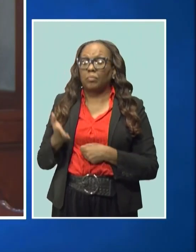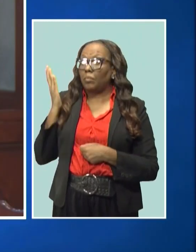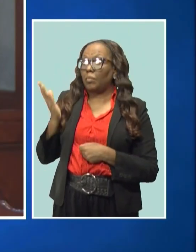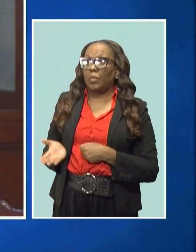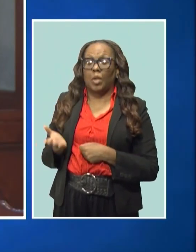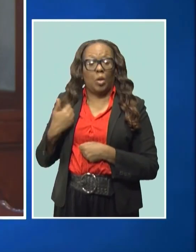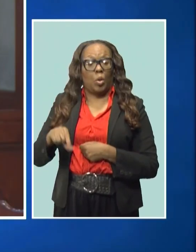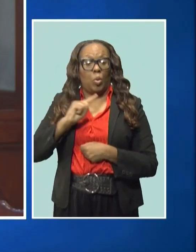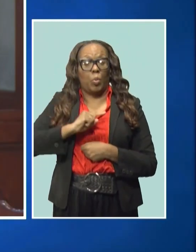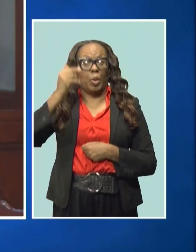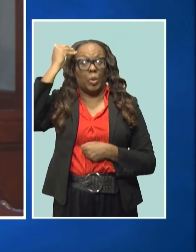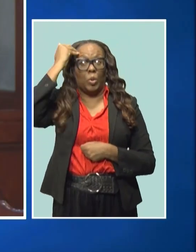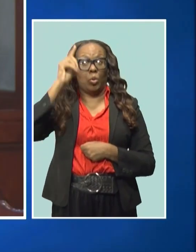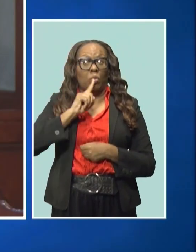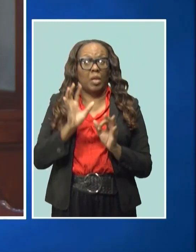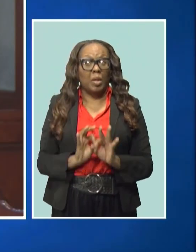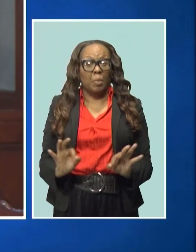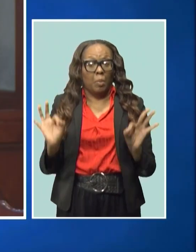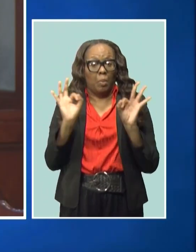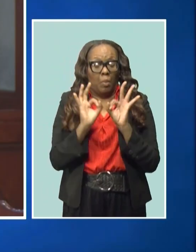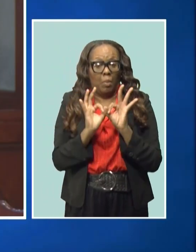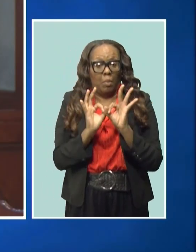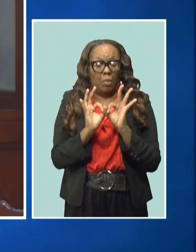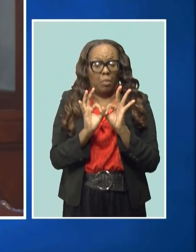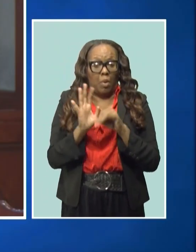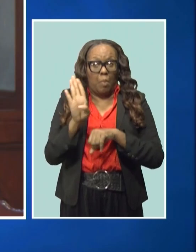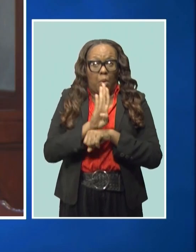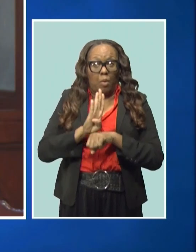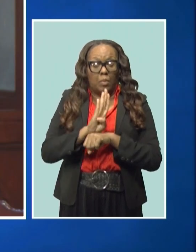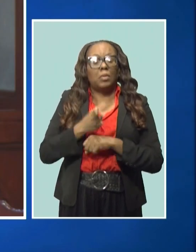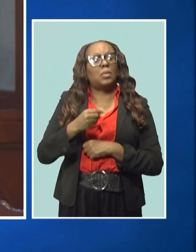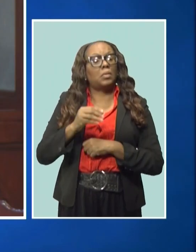Barbados and the region's susceptibility and vulnerability, sir,